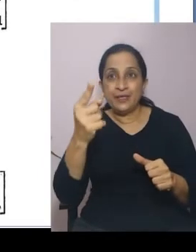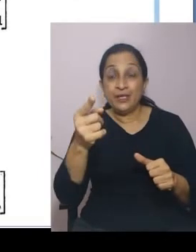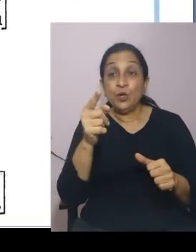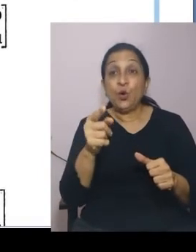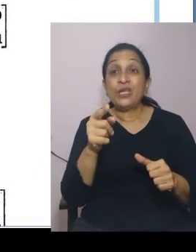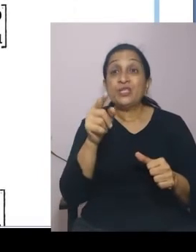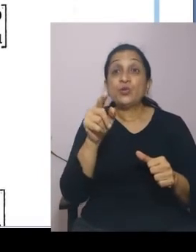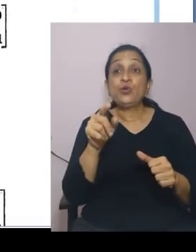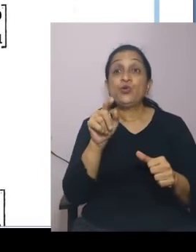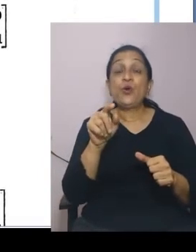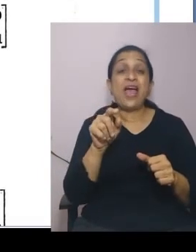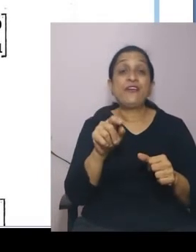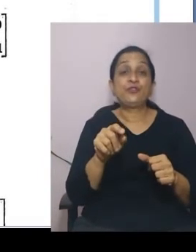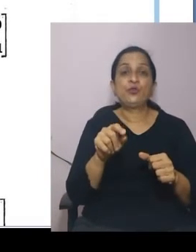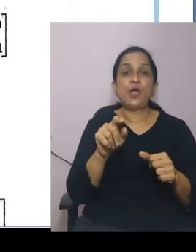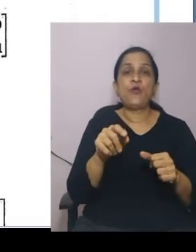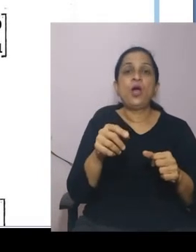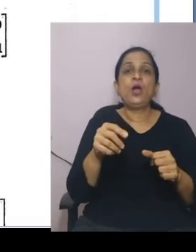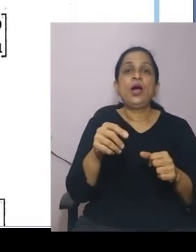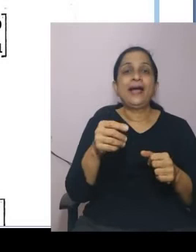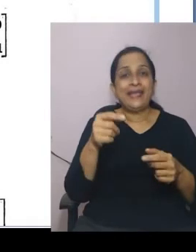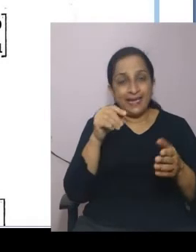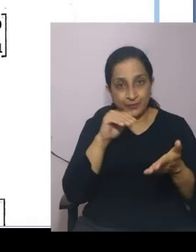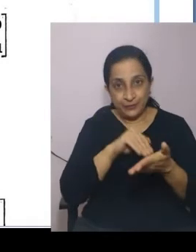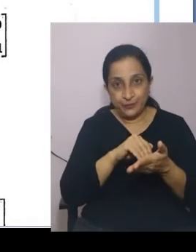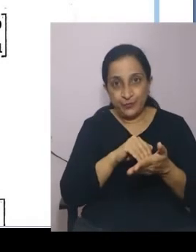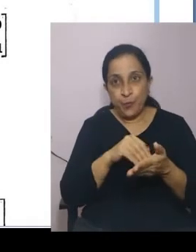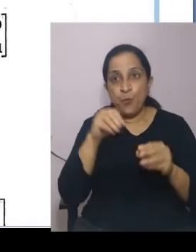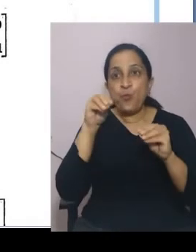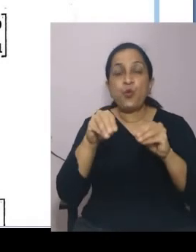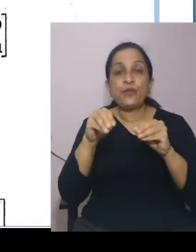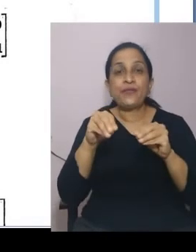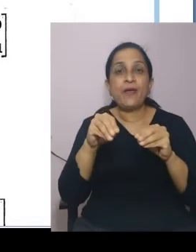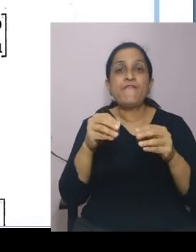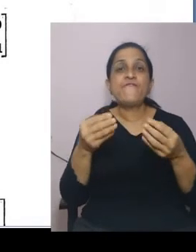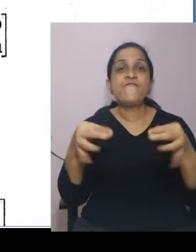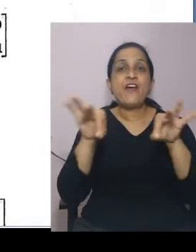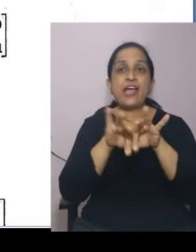A squared minus 7 lambda.